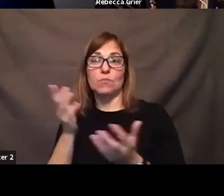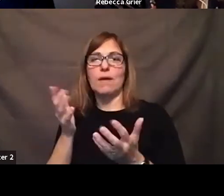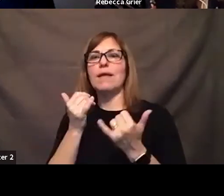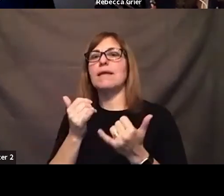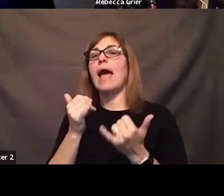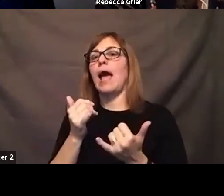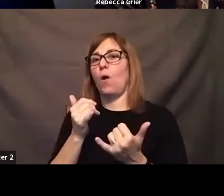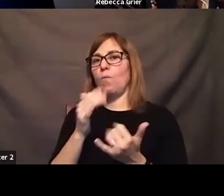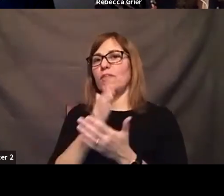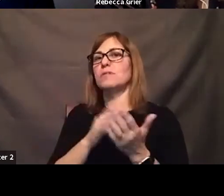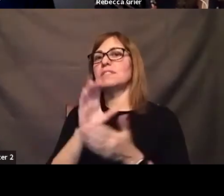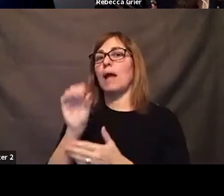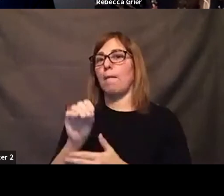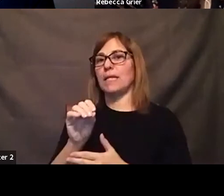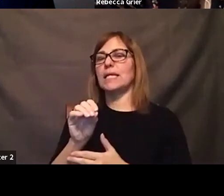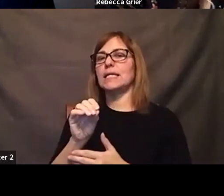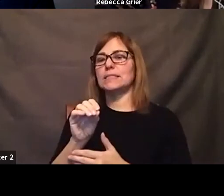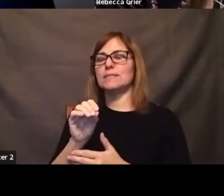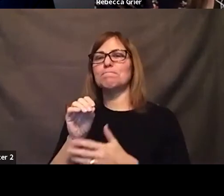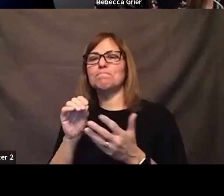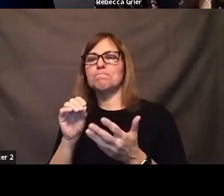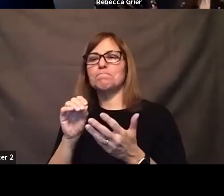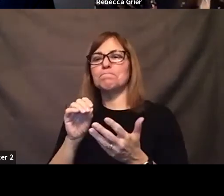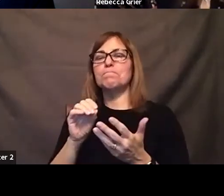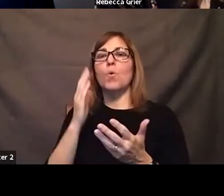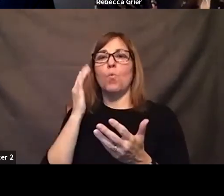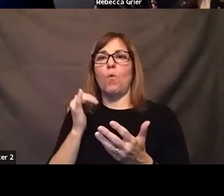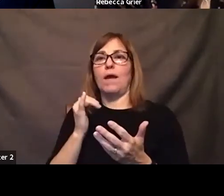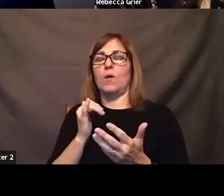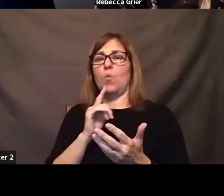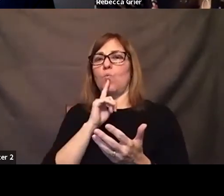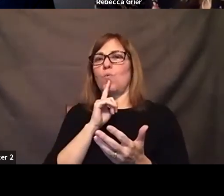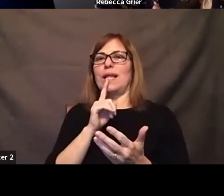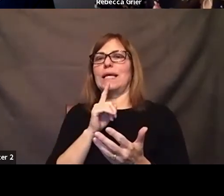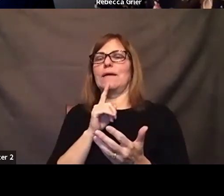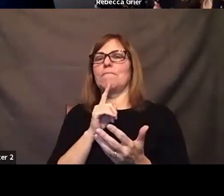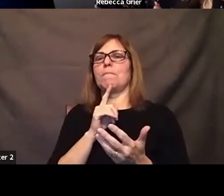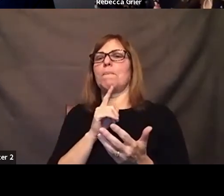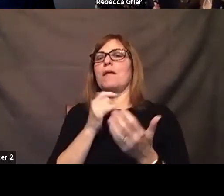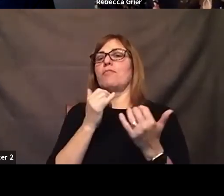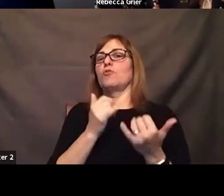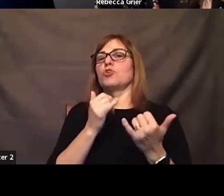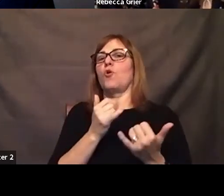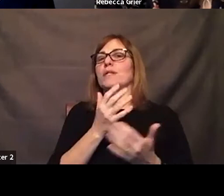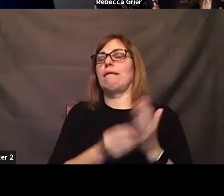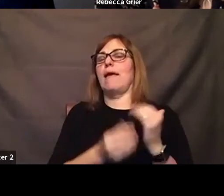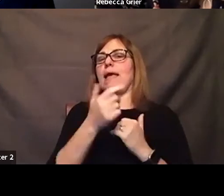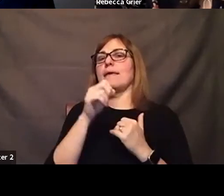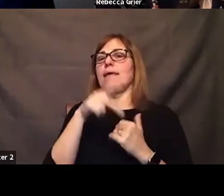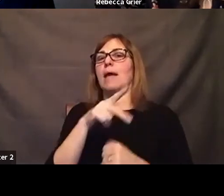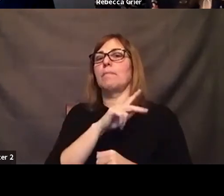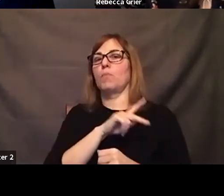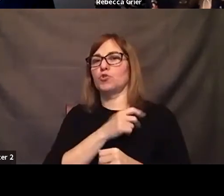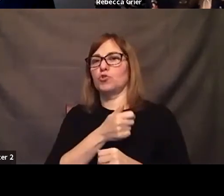companies, because there is currently a gap in personal transportation that's